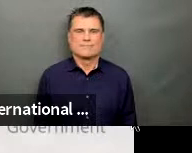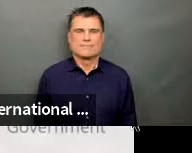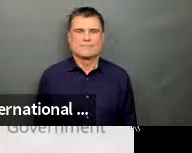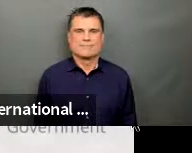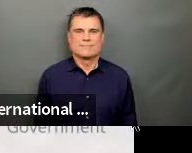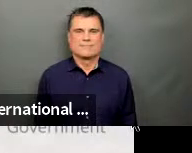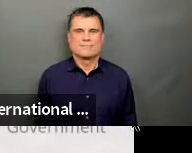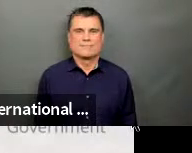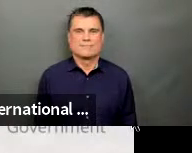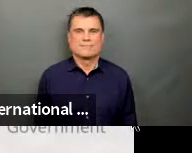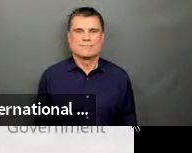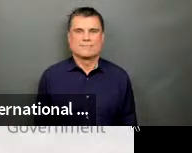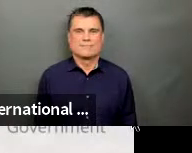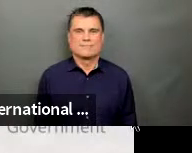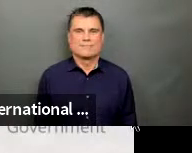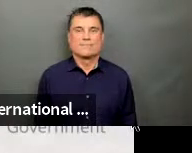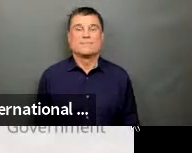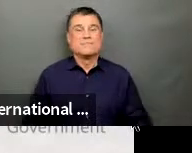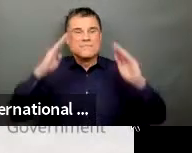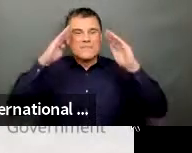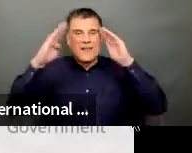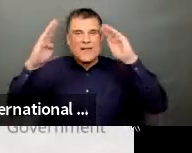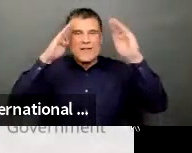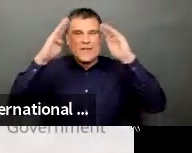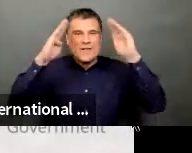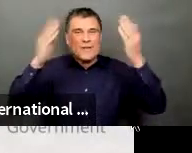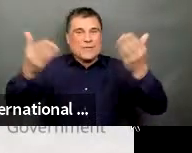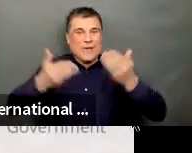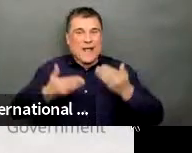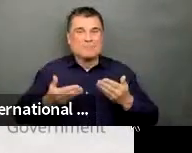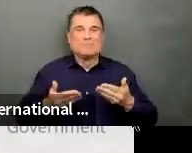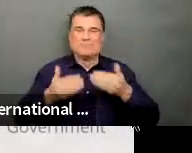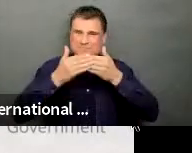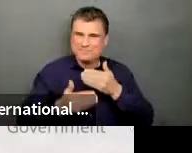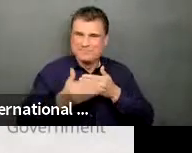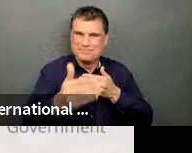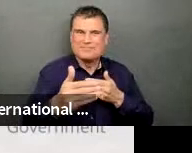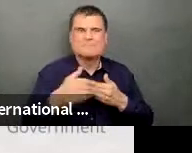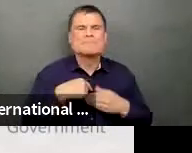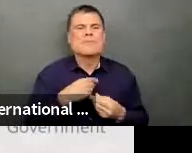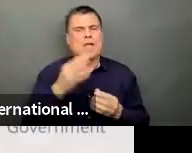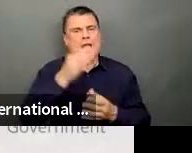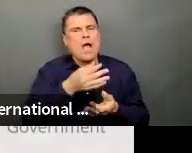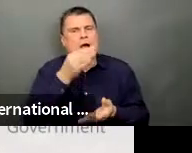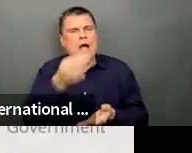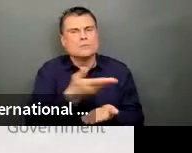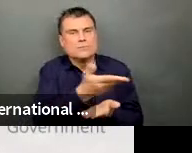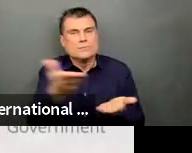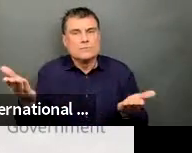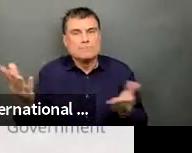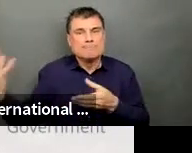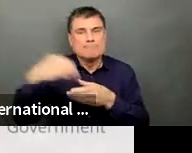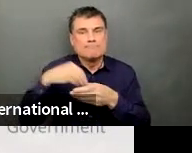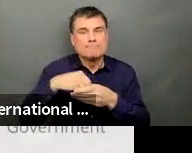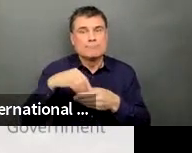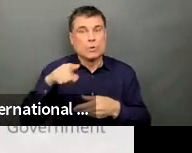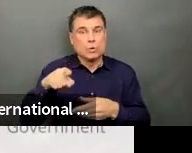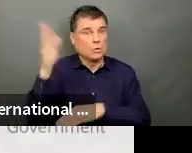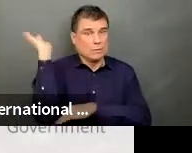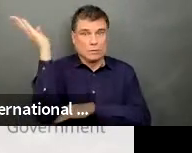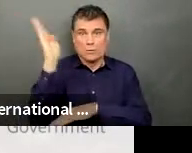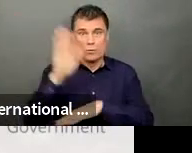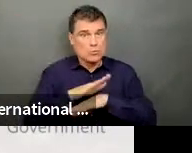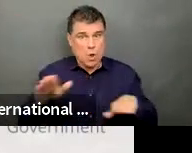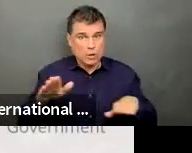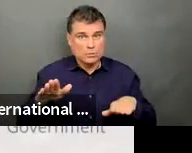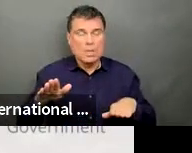Distinguished participants, before we start, I kindly ask all participants who are not speakers to switch off their cameras and